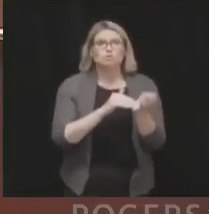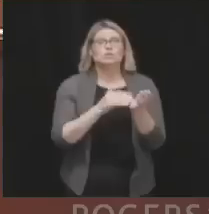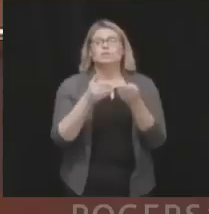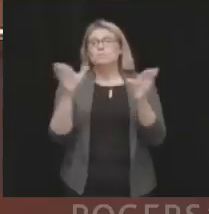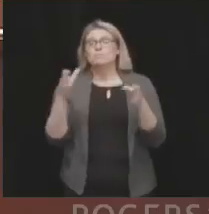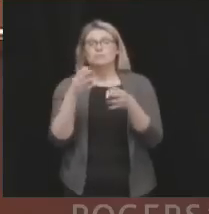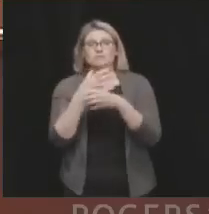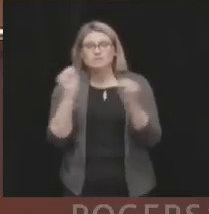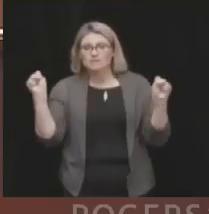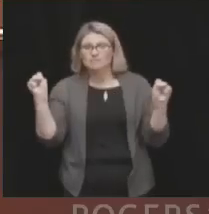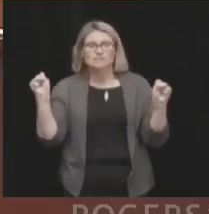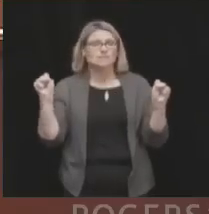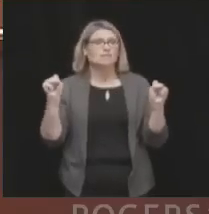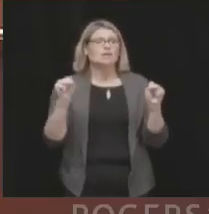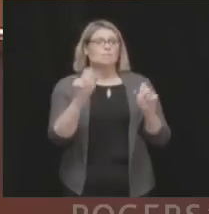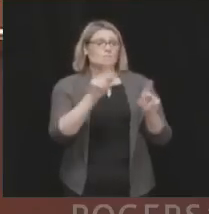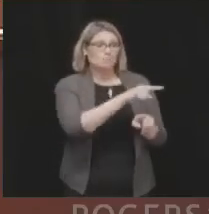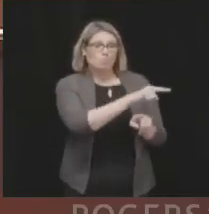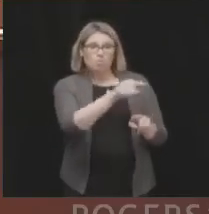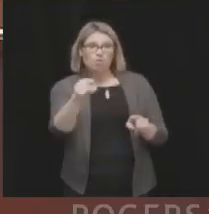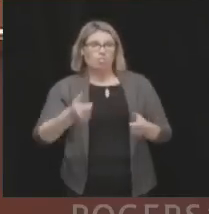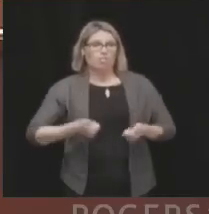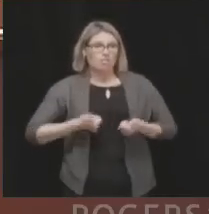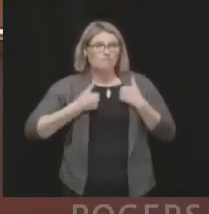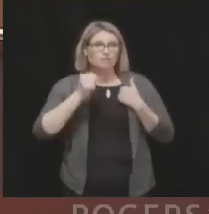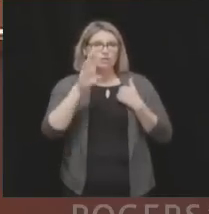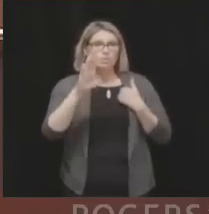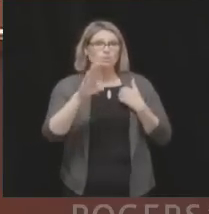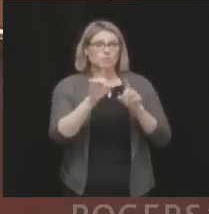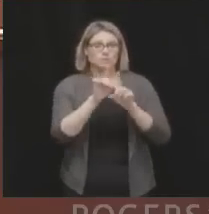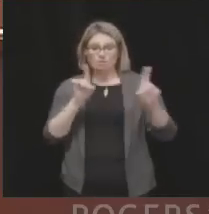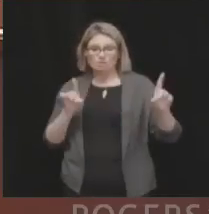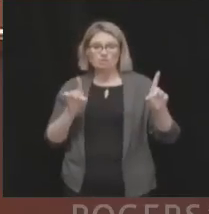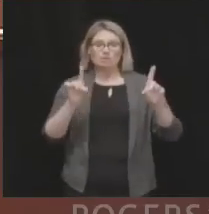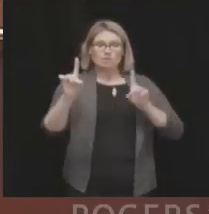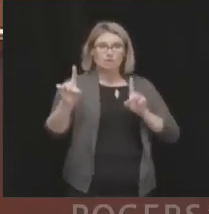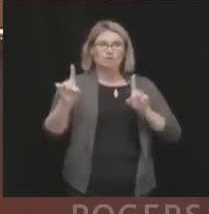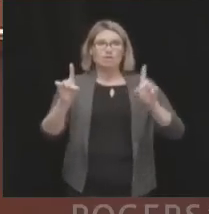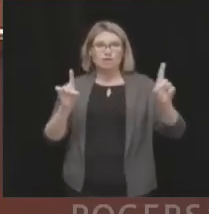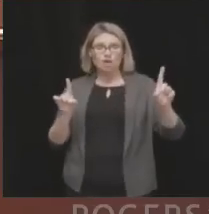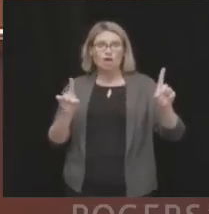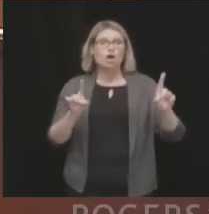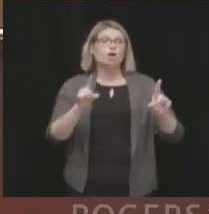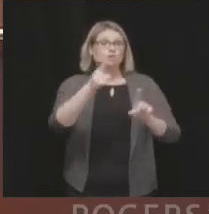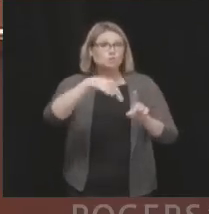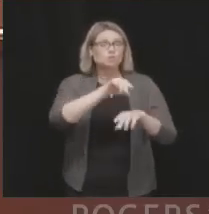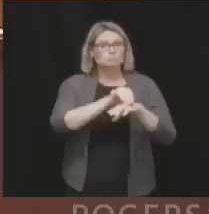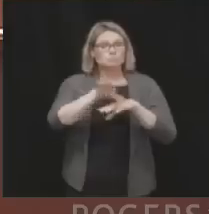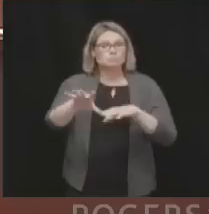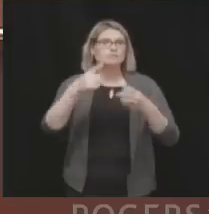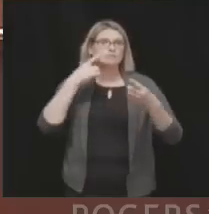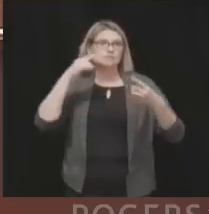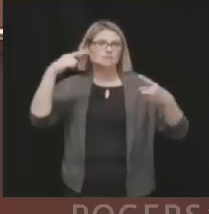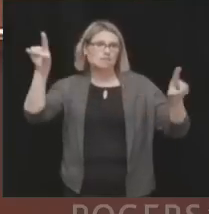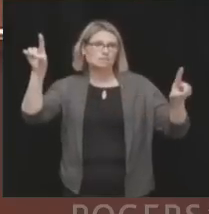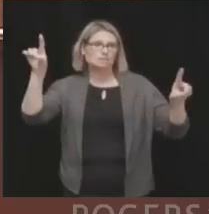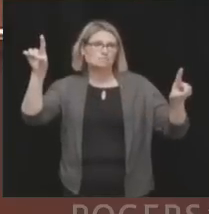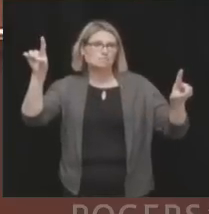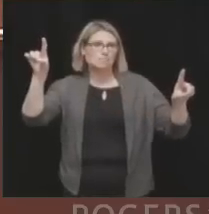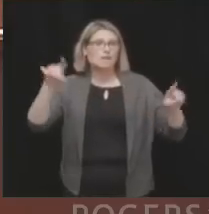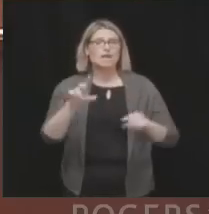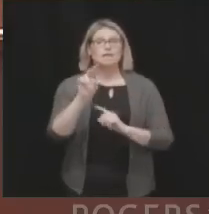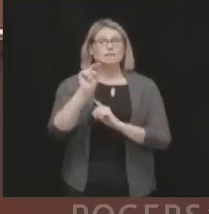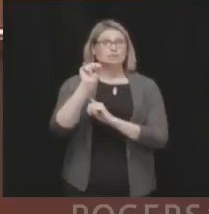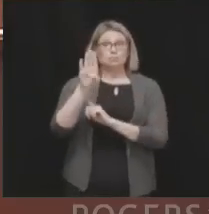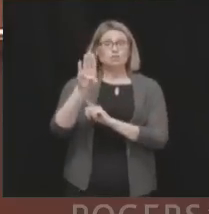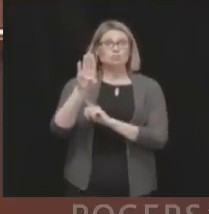normalcy. Il est important de retrouver à notre province, mais il est tout aussi important de le faire